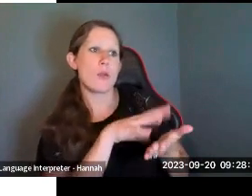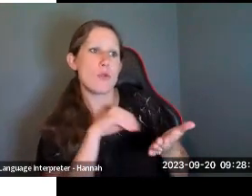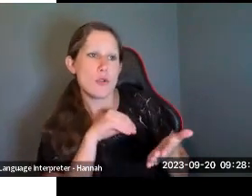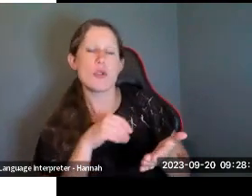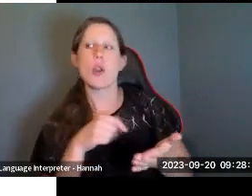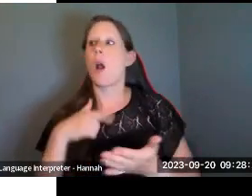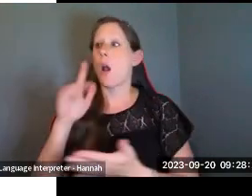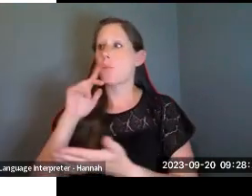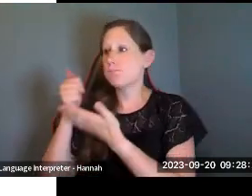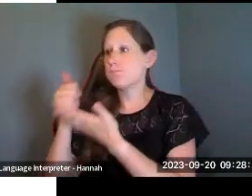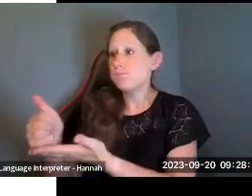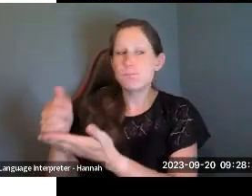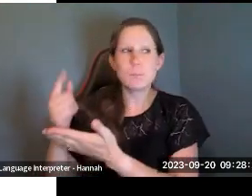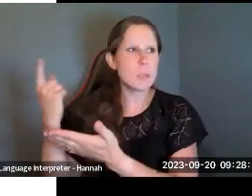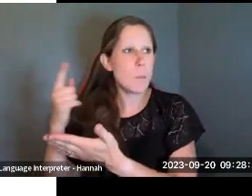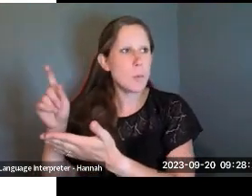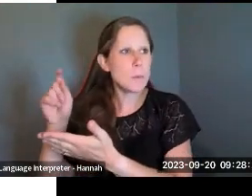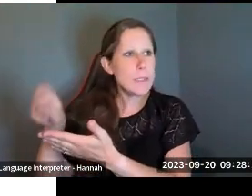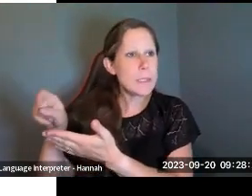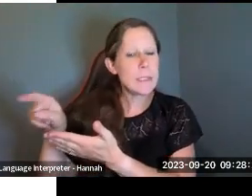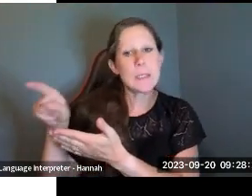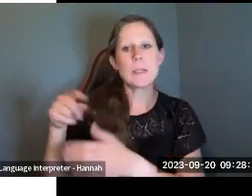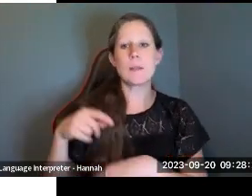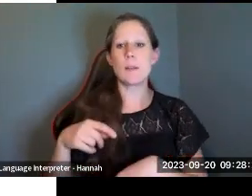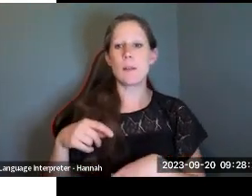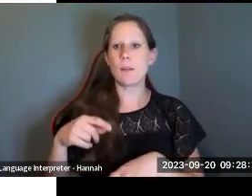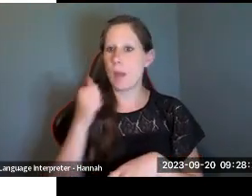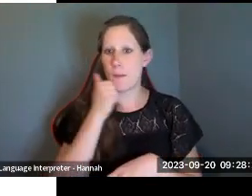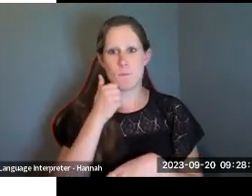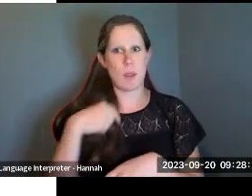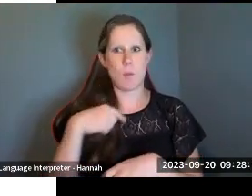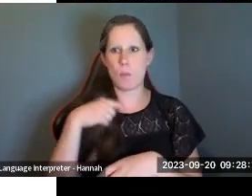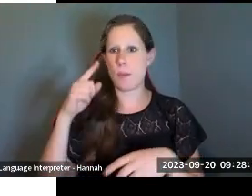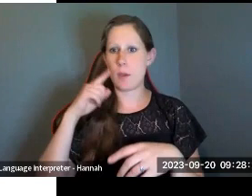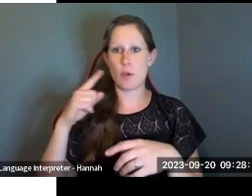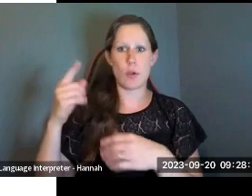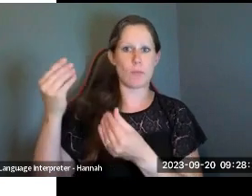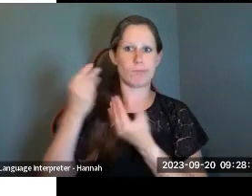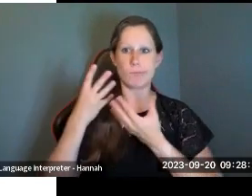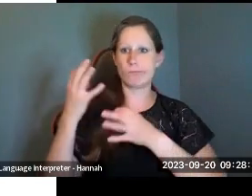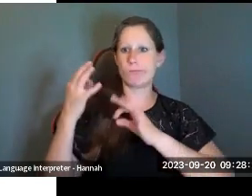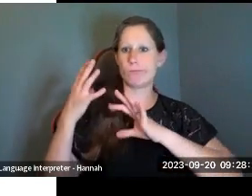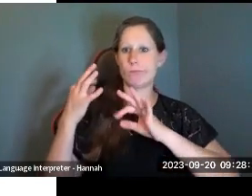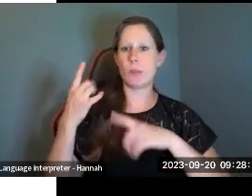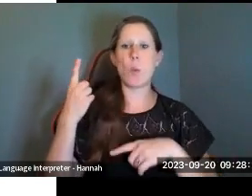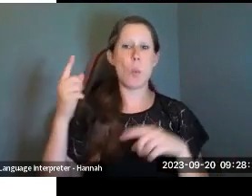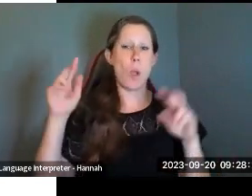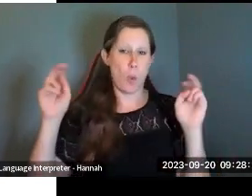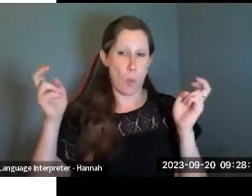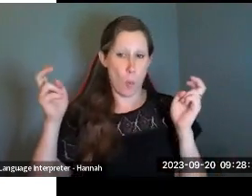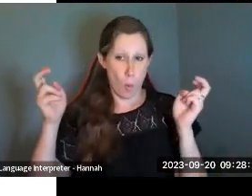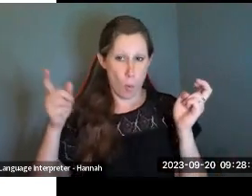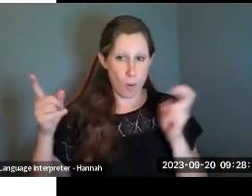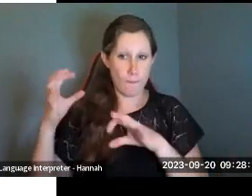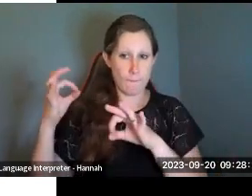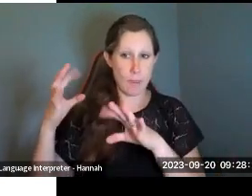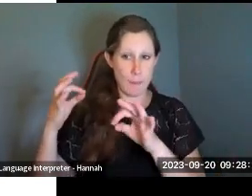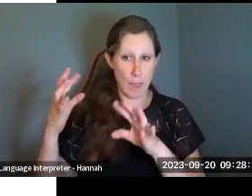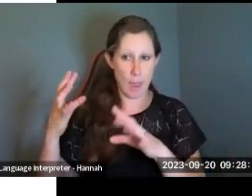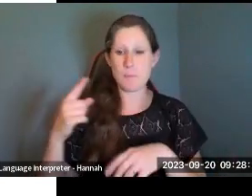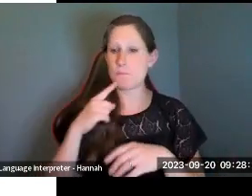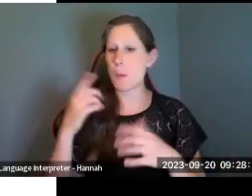need. And one of those quotes of feedback that we got sounds like this. Here's the